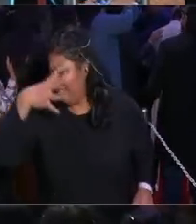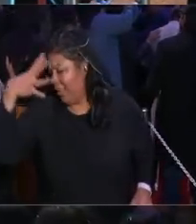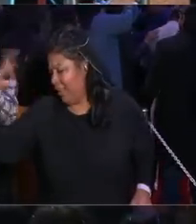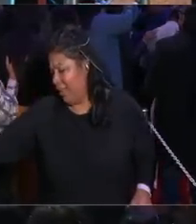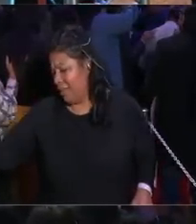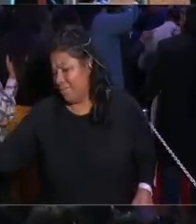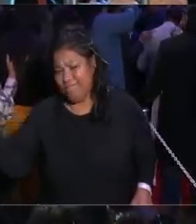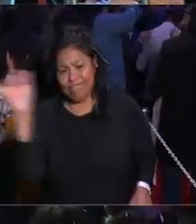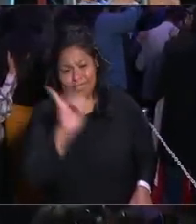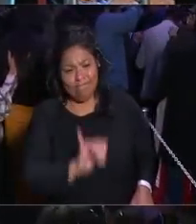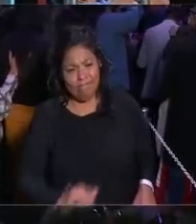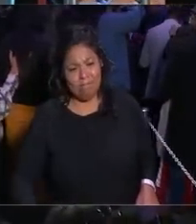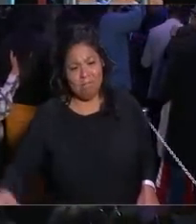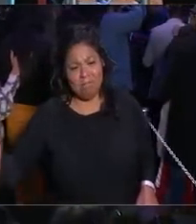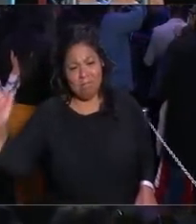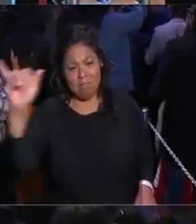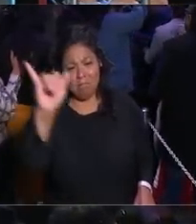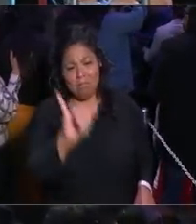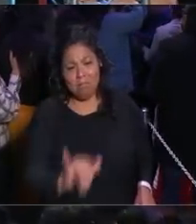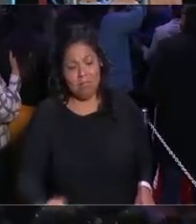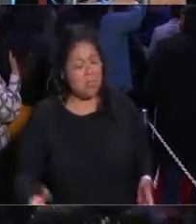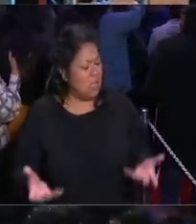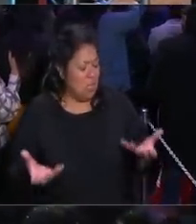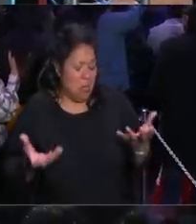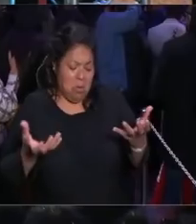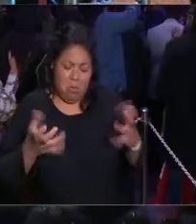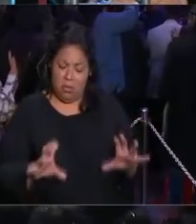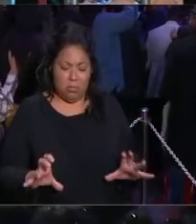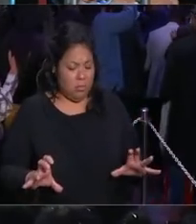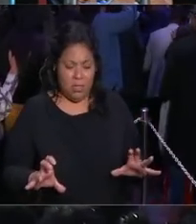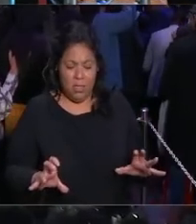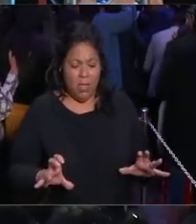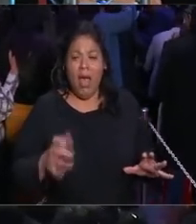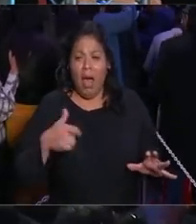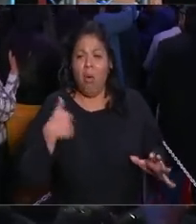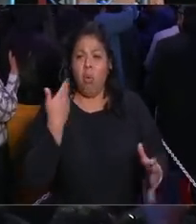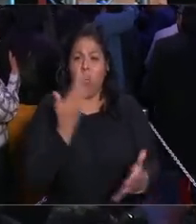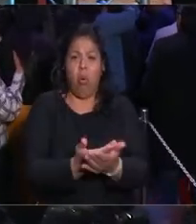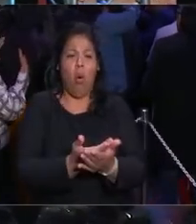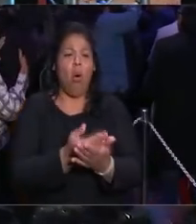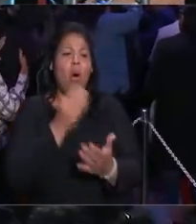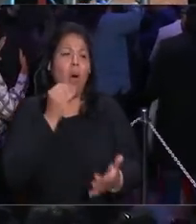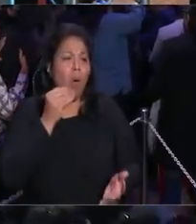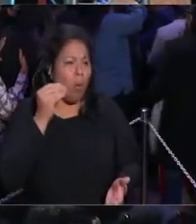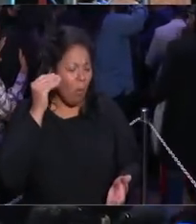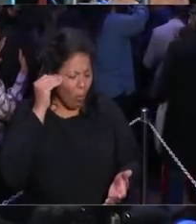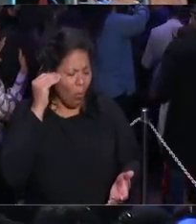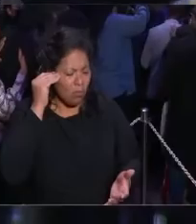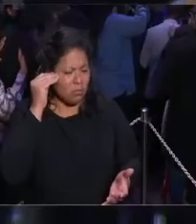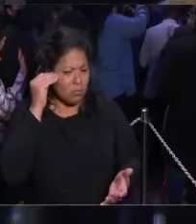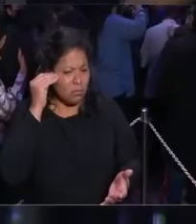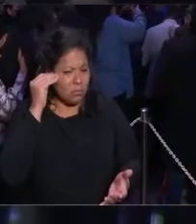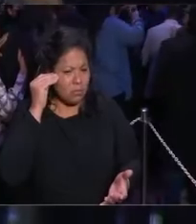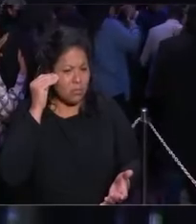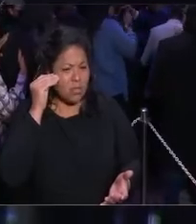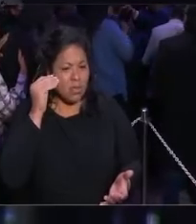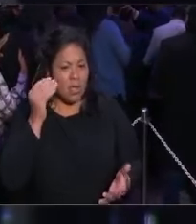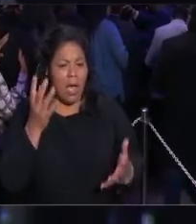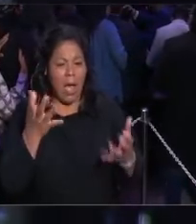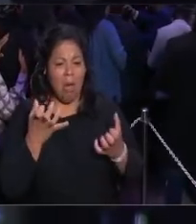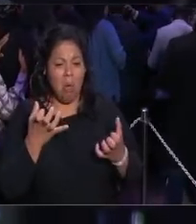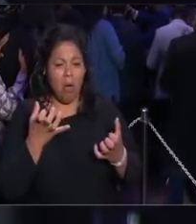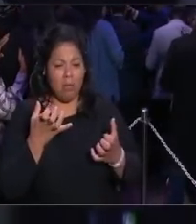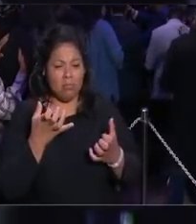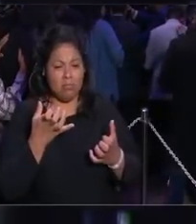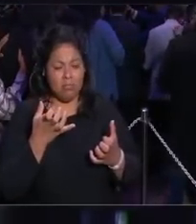este lugar igual. I don't want to leave this place the same way. Yo quiero llegar a mi casa. I want to get to my house. Y quiero que entre el